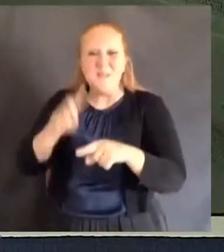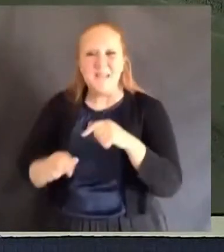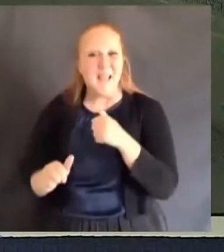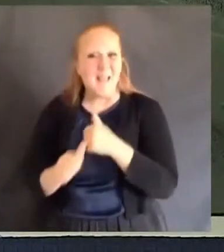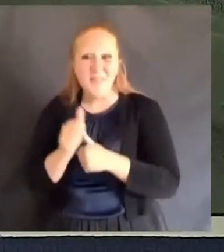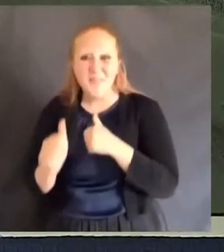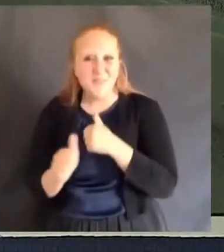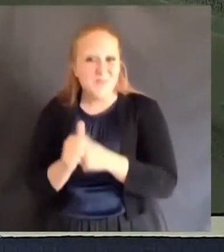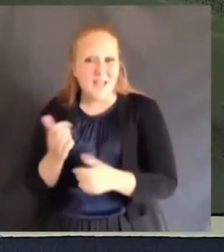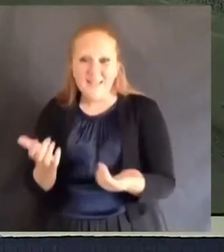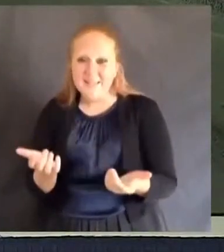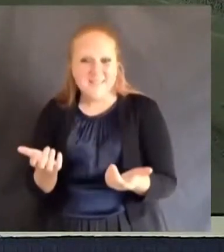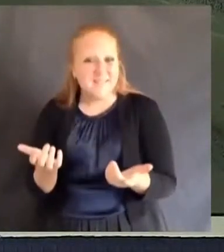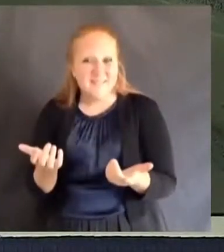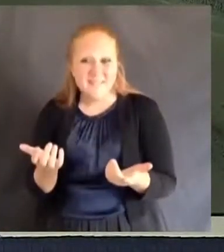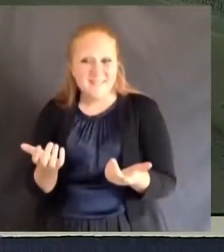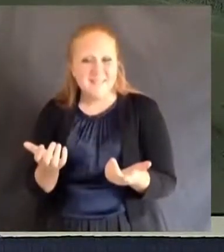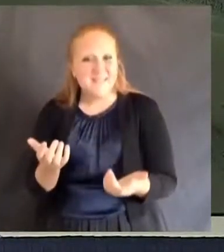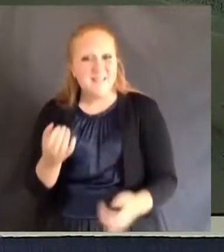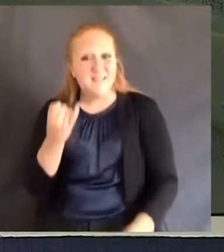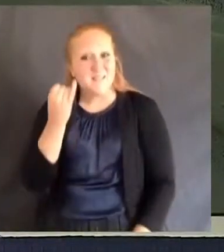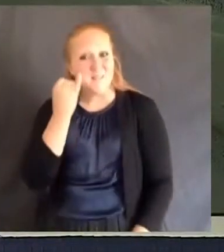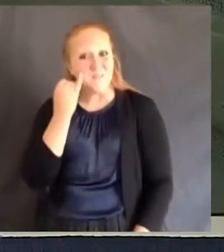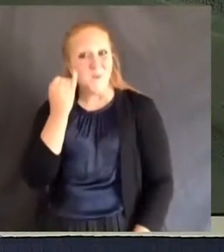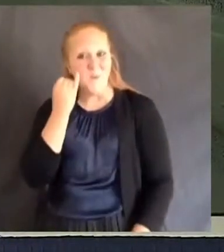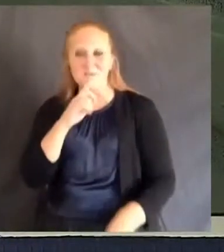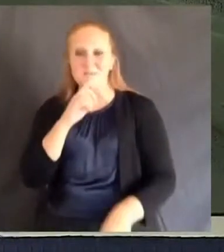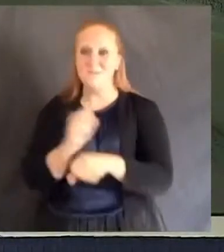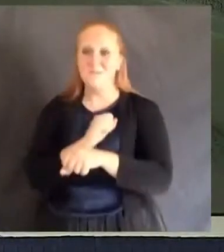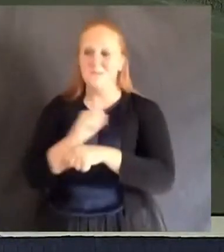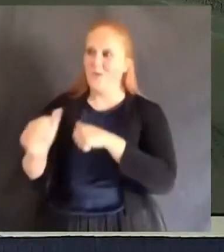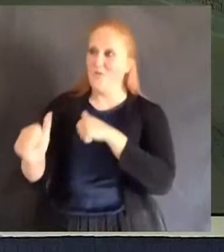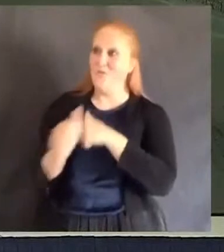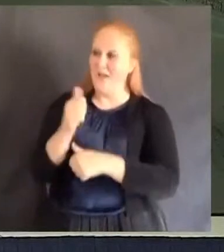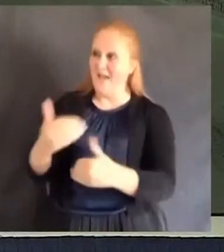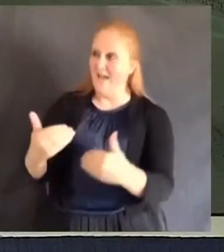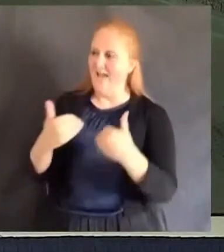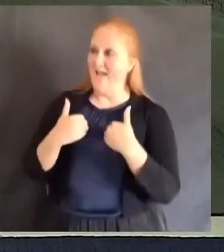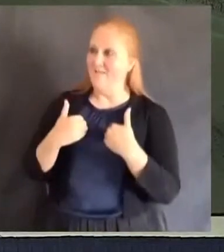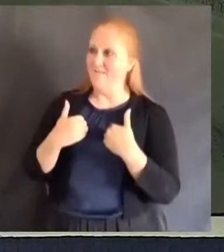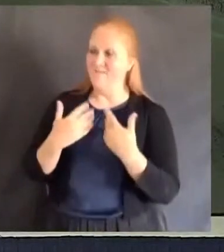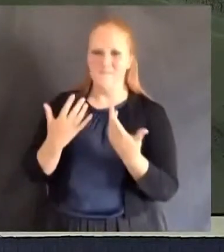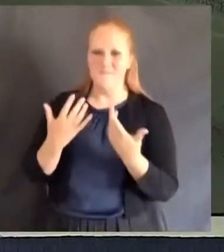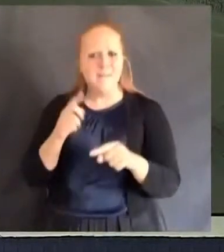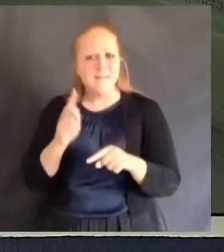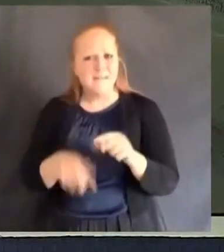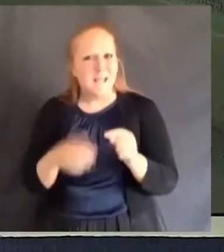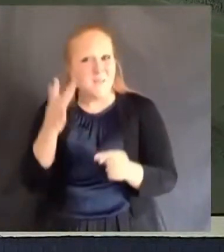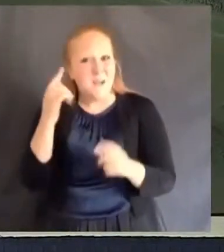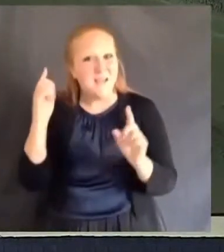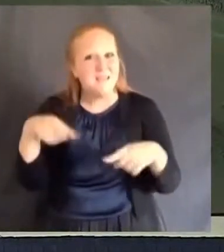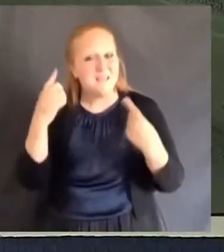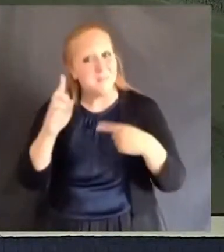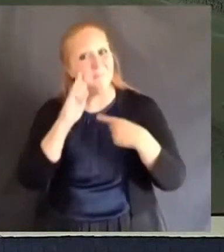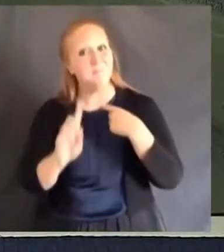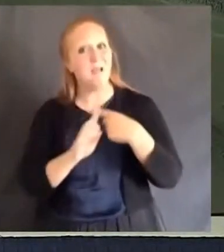threaten when there's nothing that you have done that is positive in the first